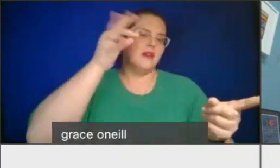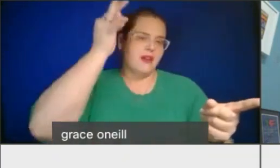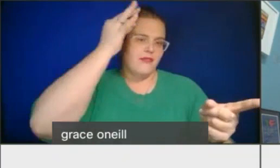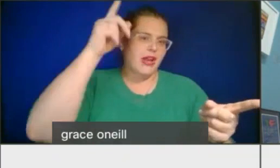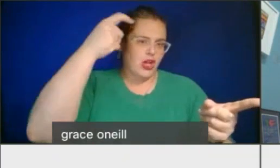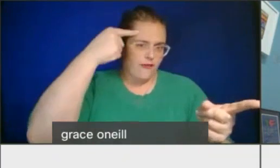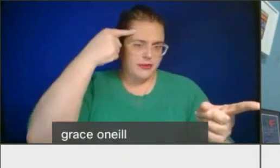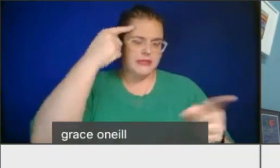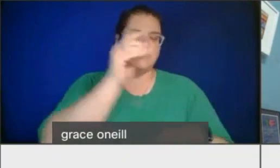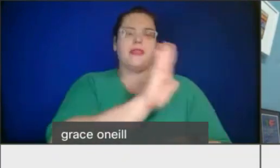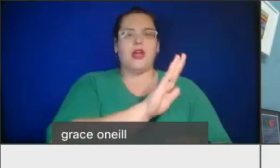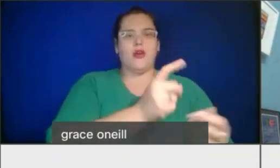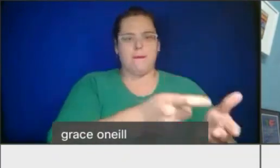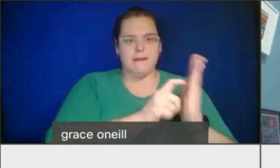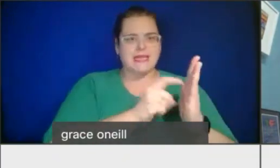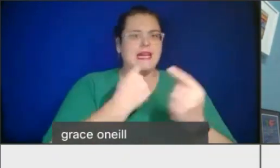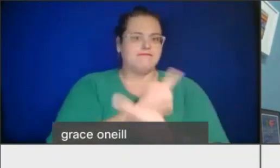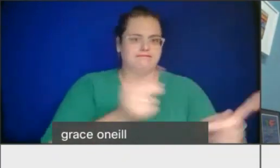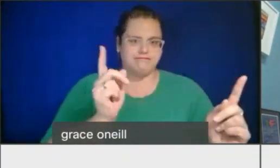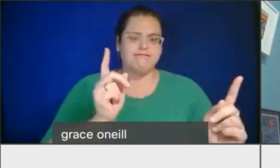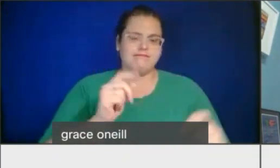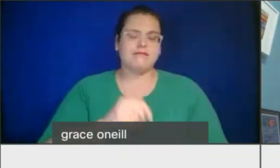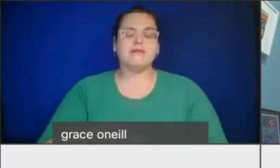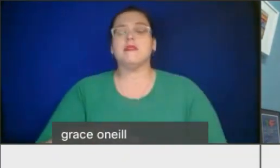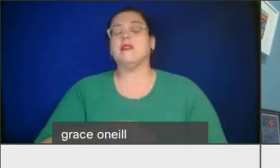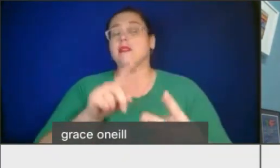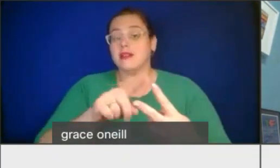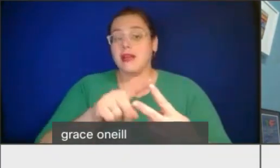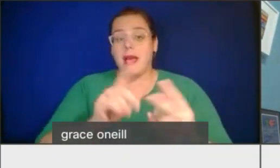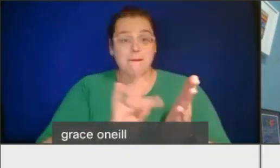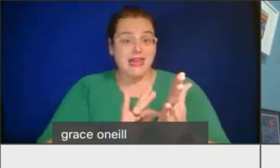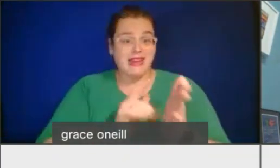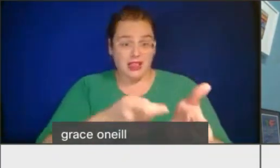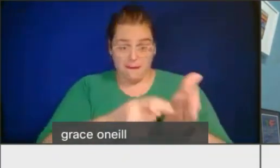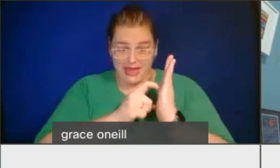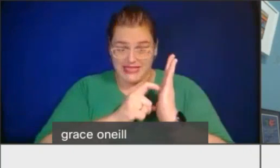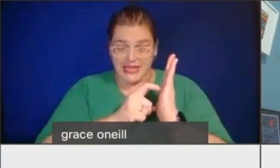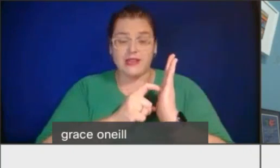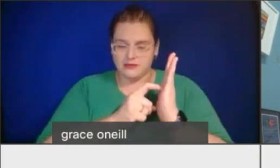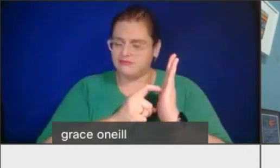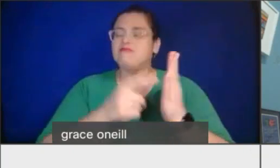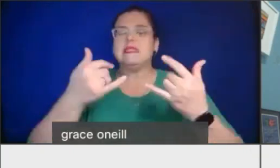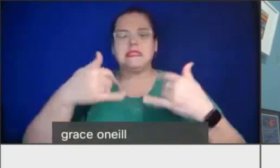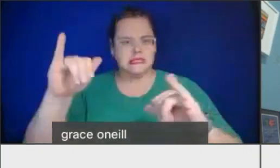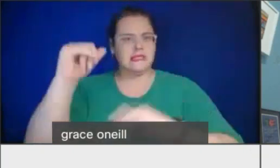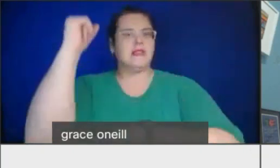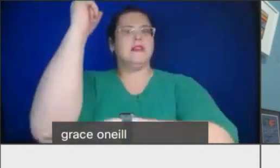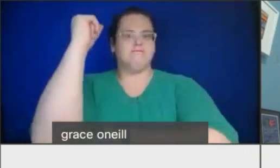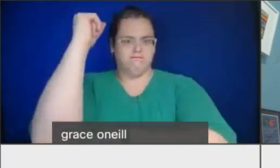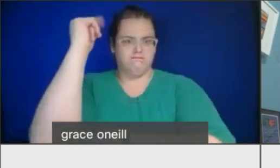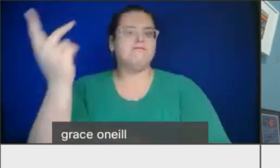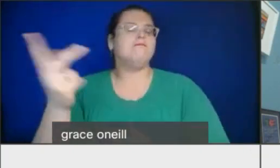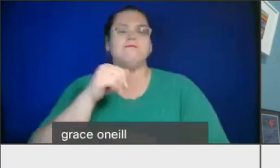issue these kinds of mandates. One, they upheld the medical mandate, which is very similar to the mandate that